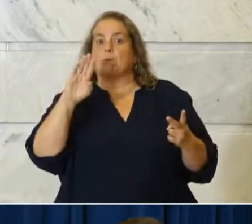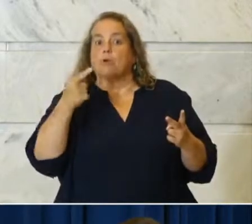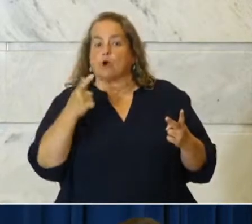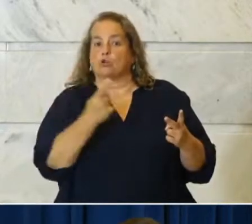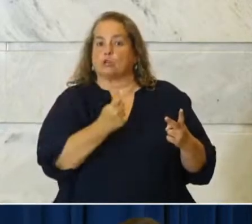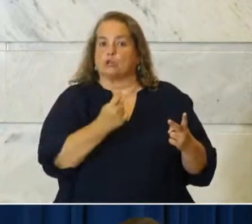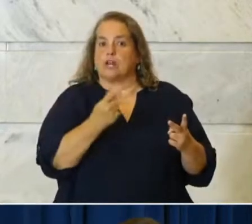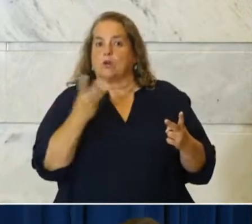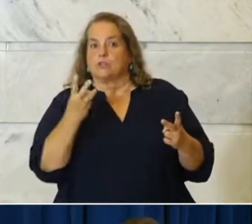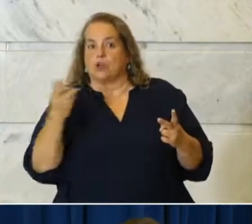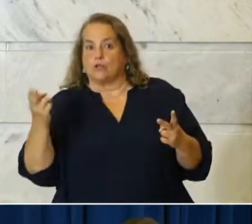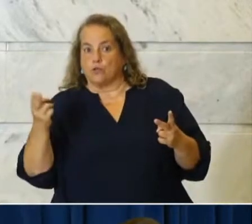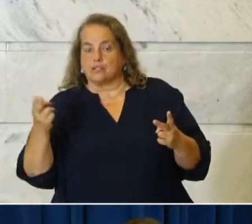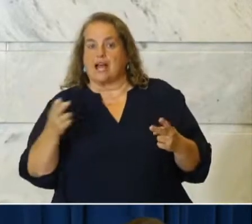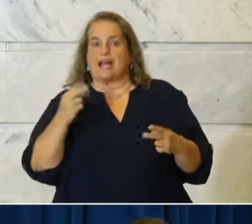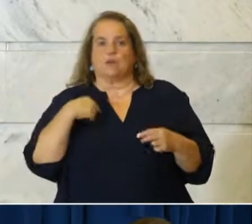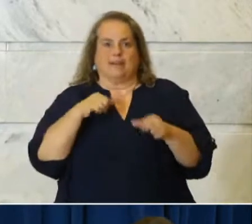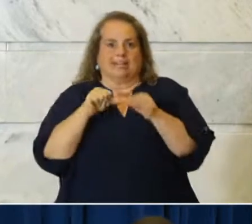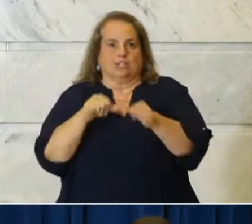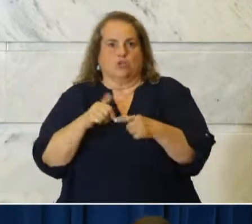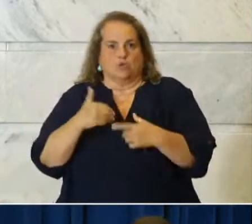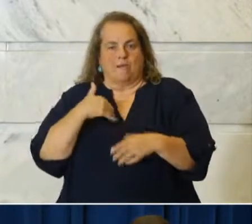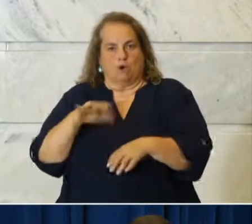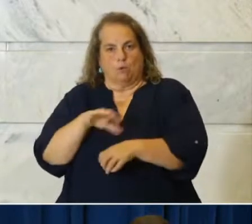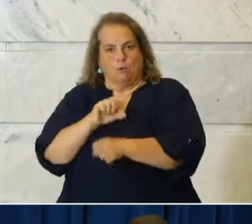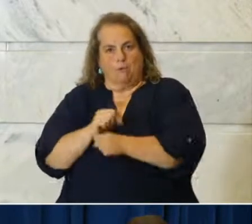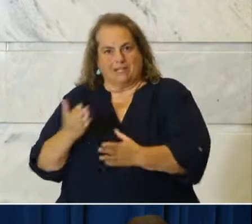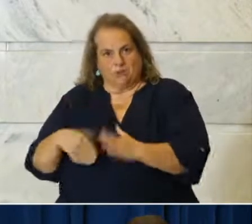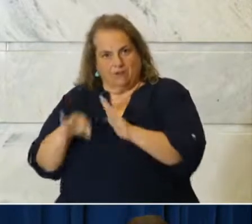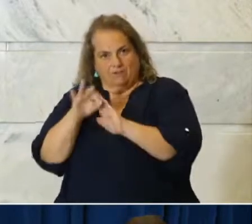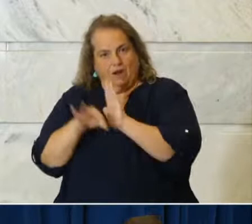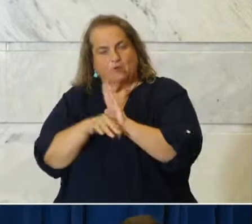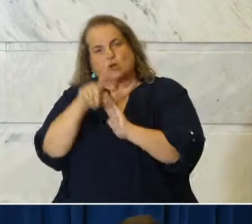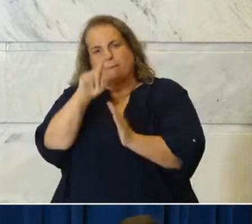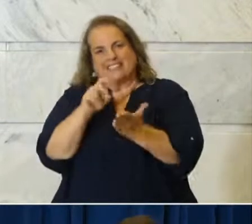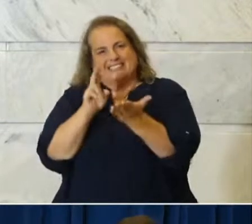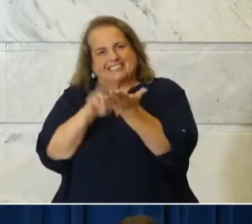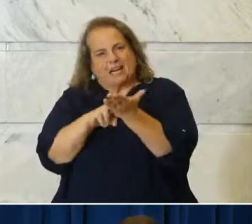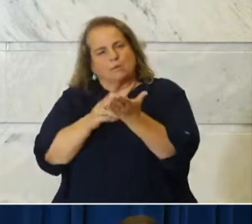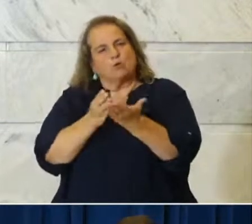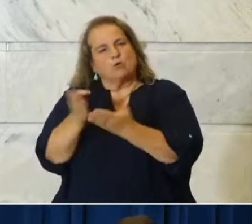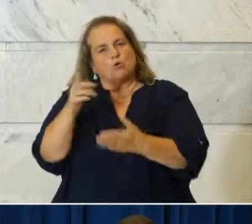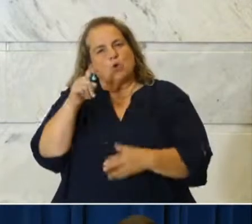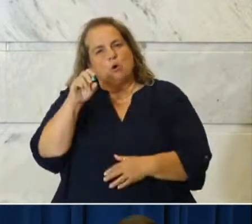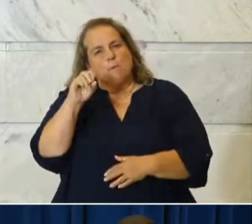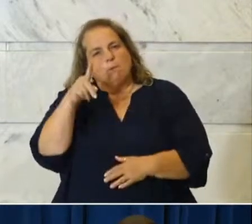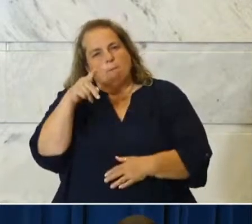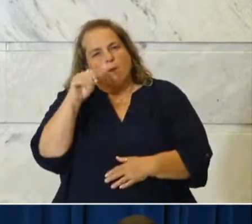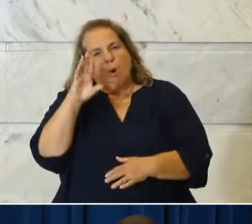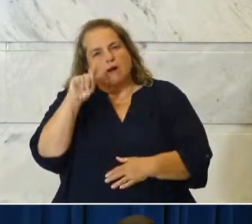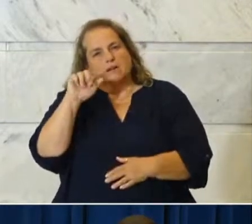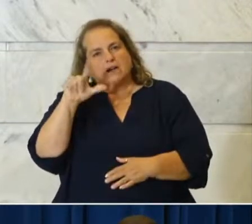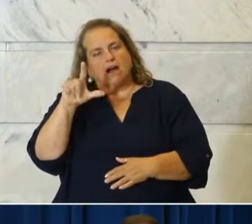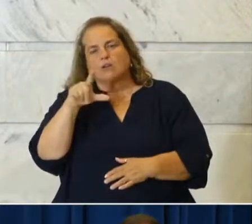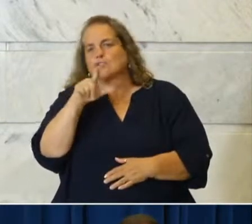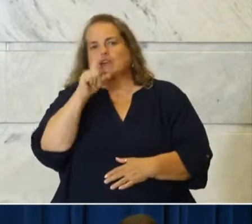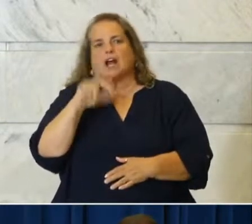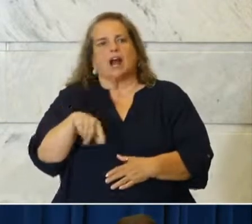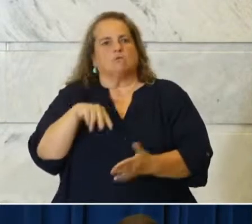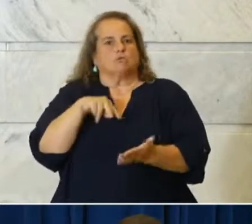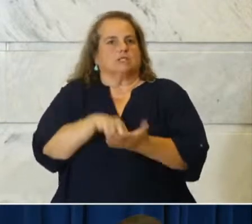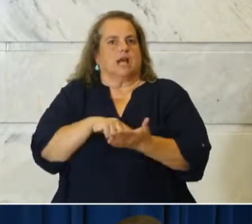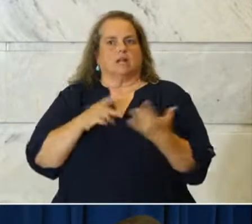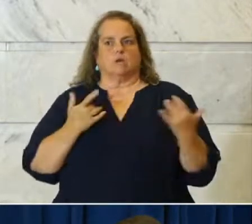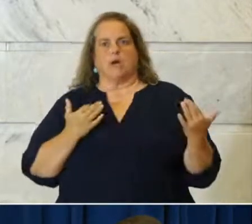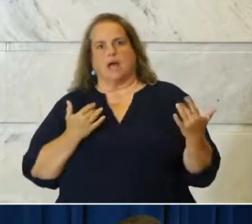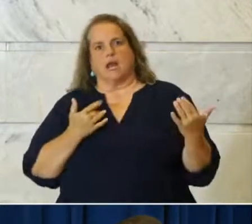continue to have appointments here in Frankfort, you must sign up through this portal. That means nobody has to stand out in the blazing heat that